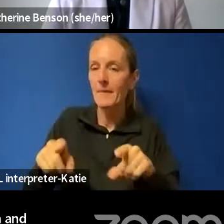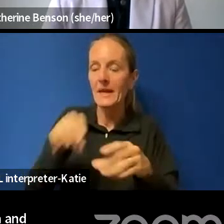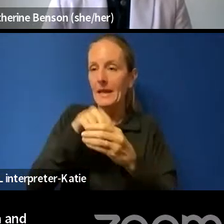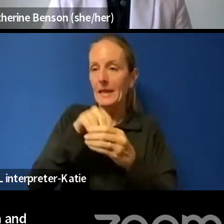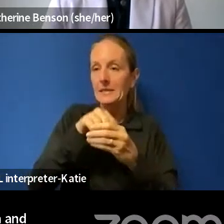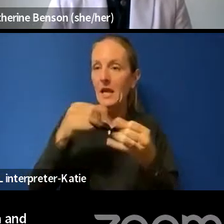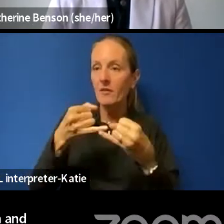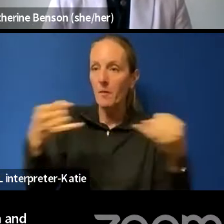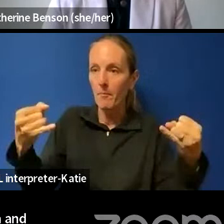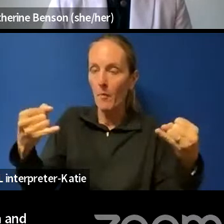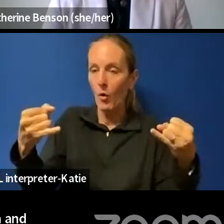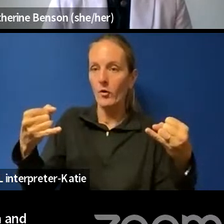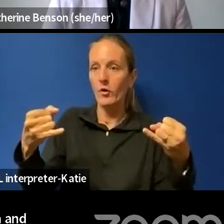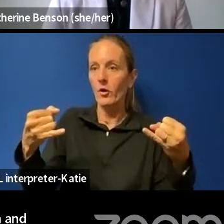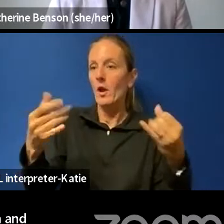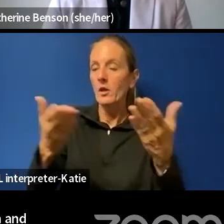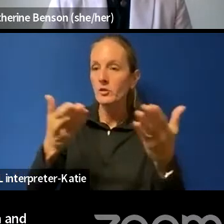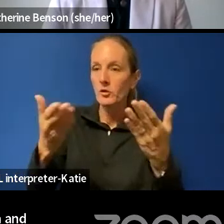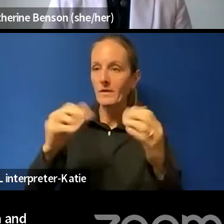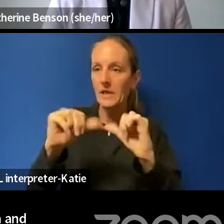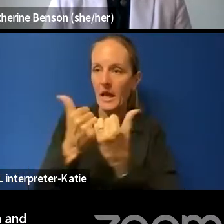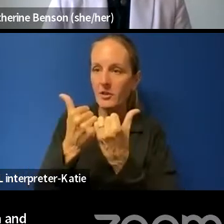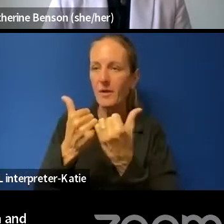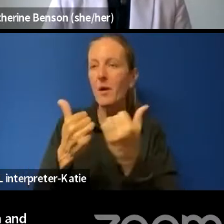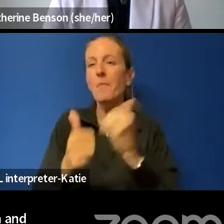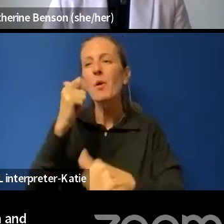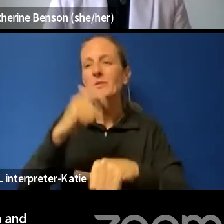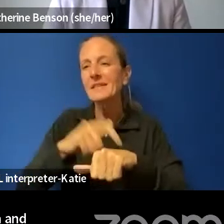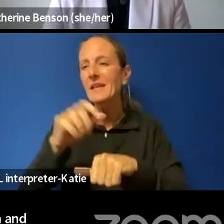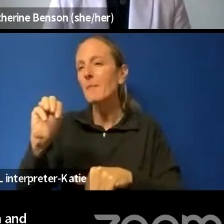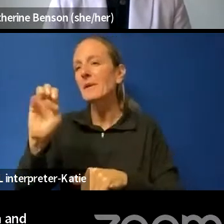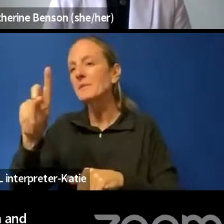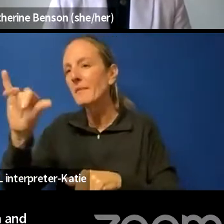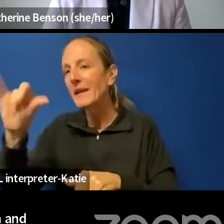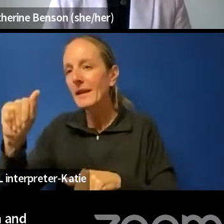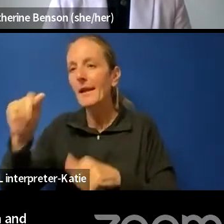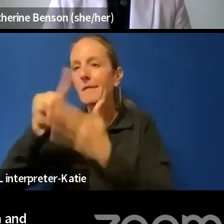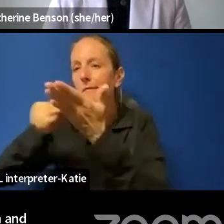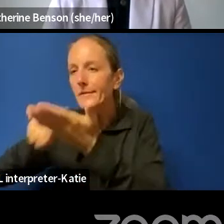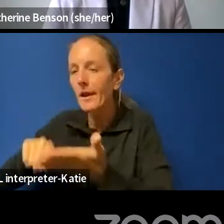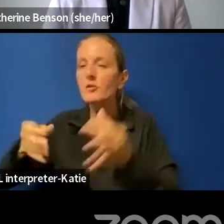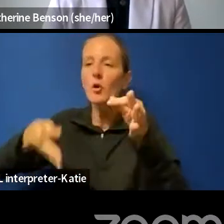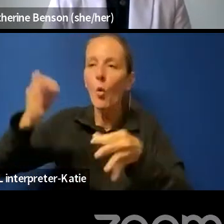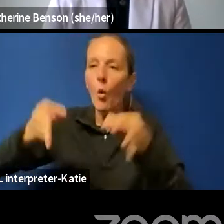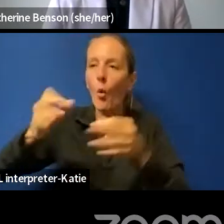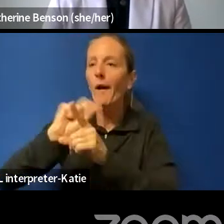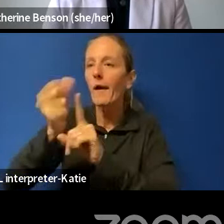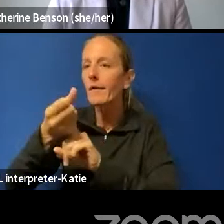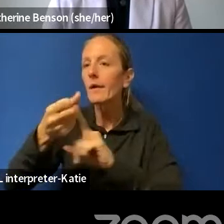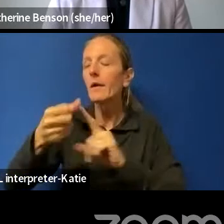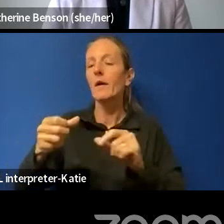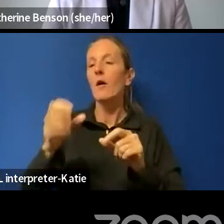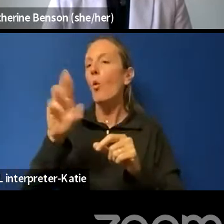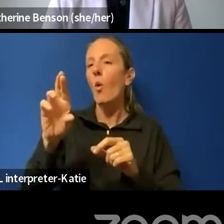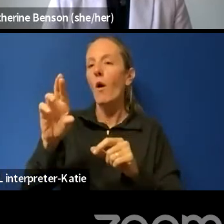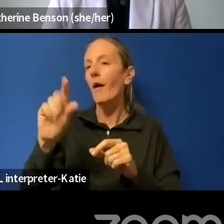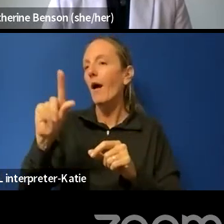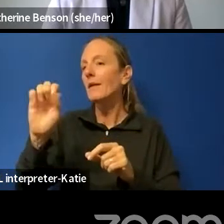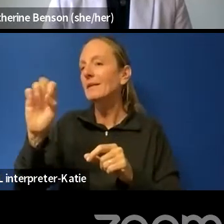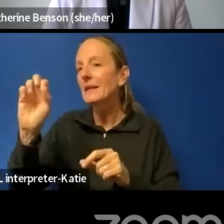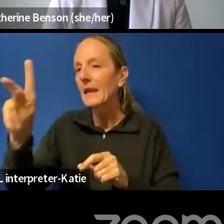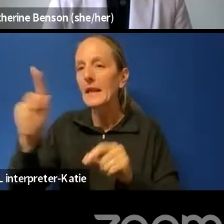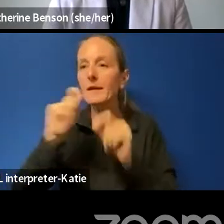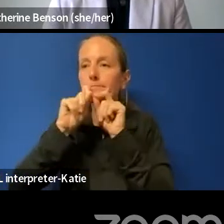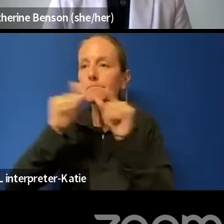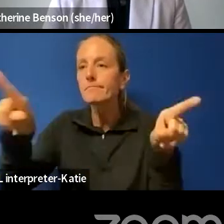Agency, a lot of times it's through media investigations and court cases, sometimes through leaks even, and through access to